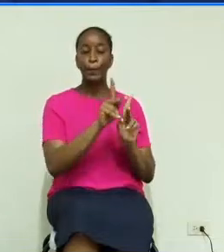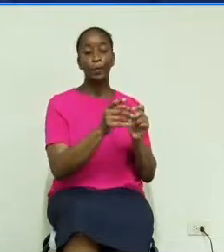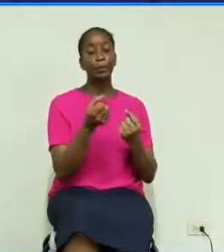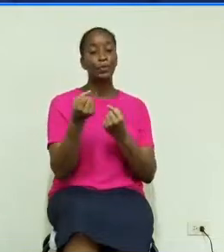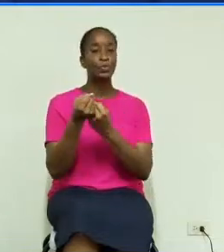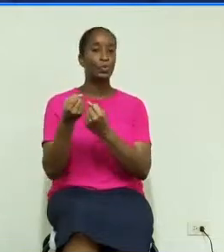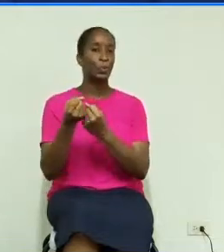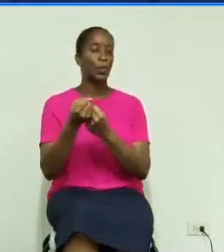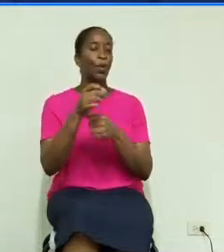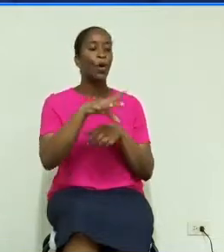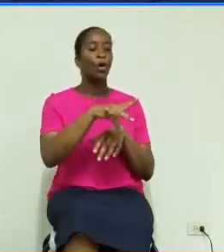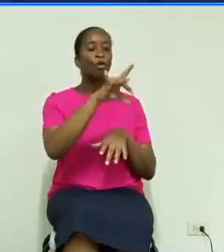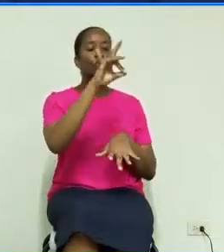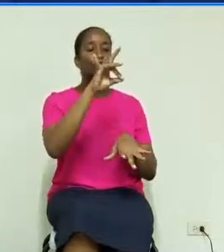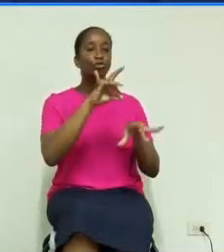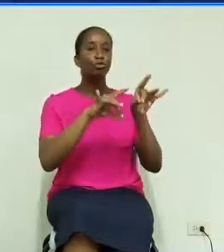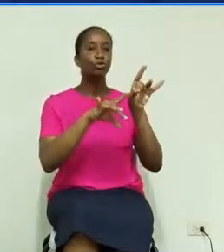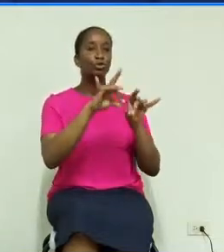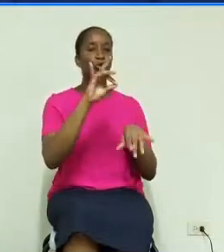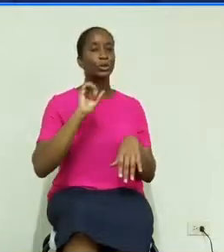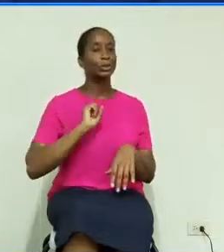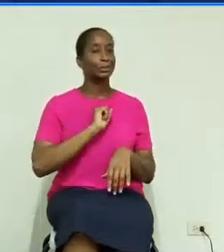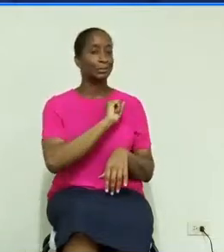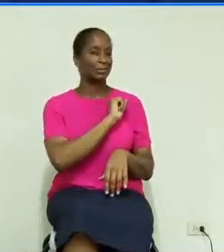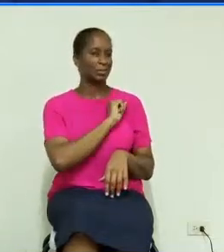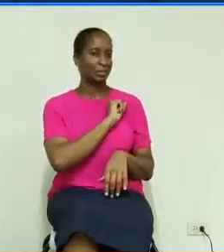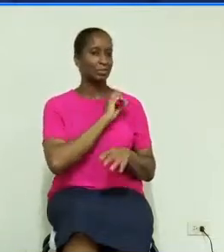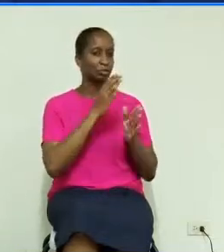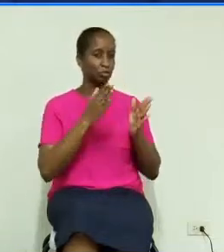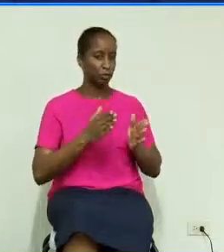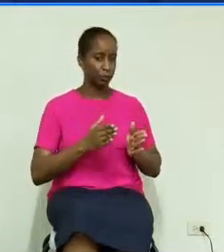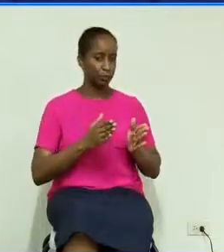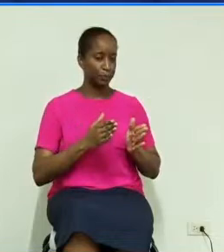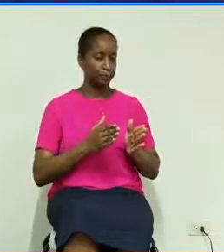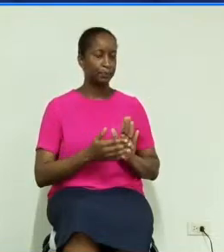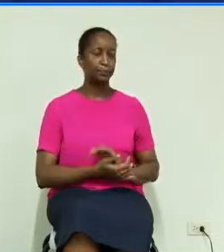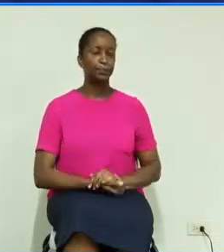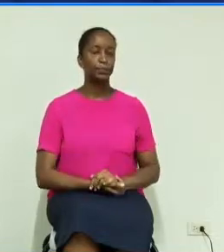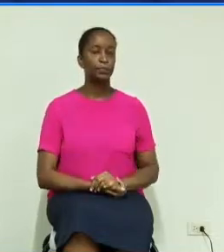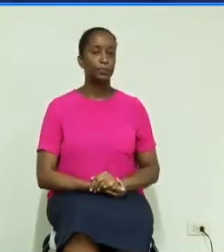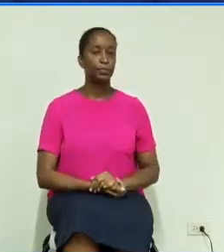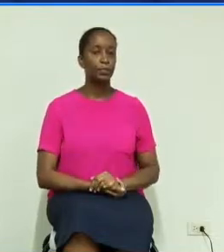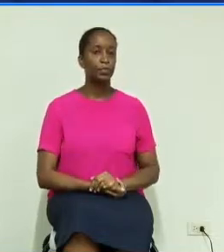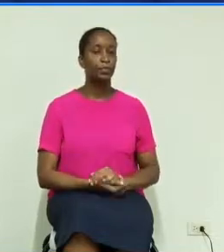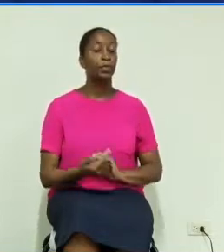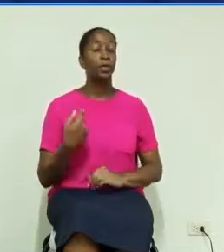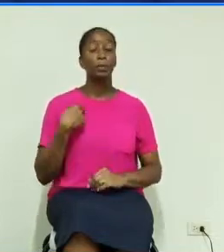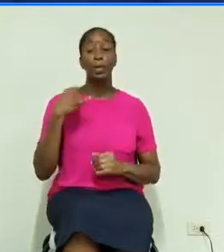issue? And I just want to conclude here by saying that I think one of the